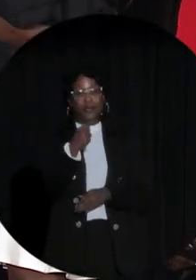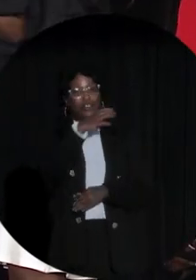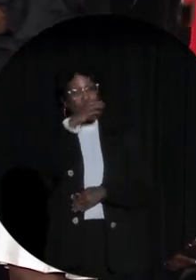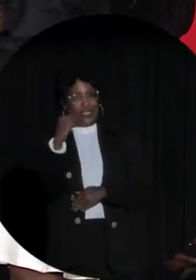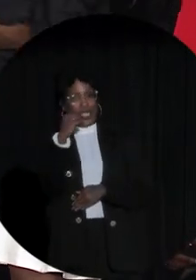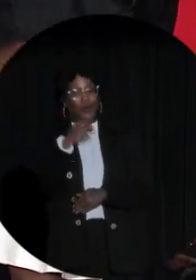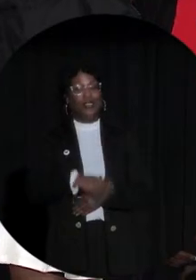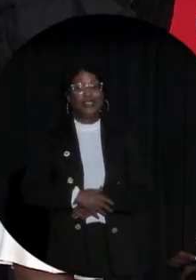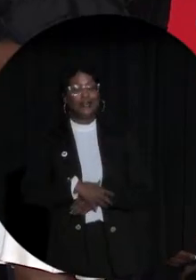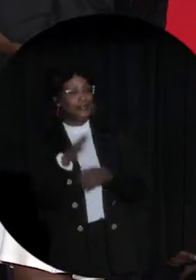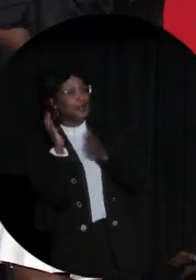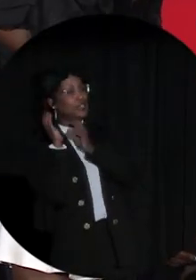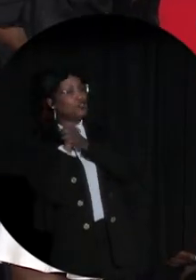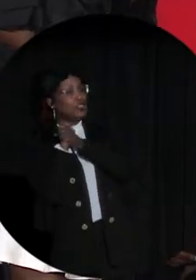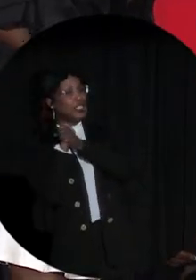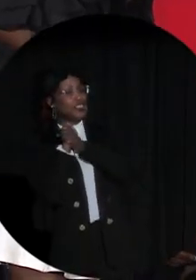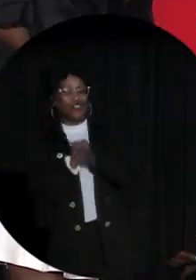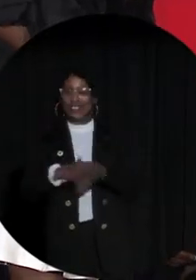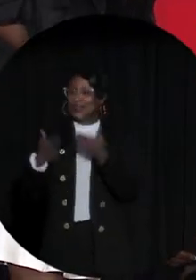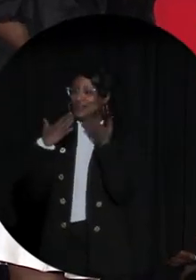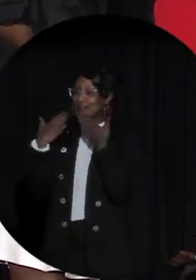Congratulations. Thank you. Appreciate it. Thank you. Thank you. Thank you. Thank you.